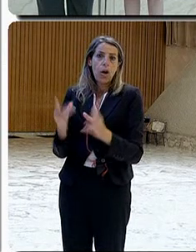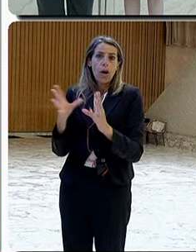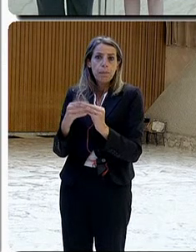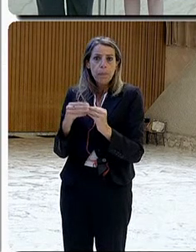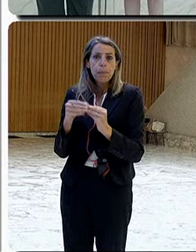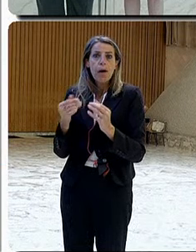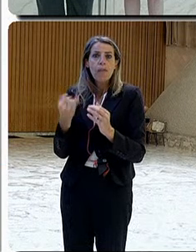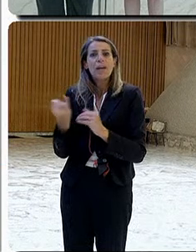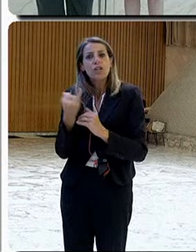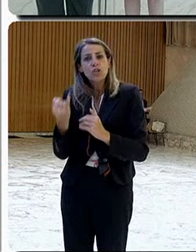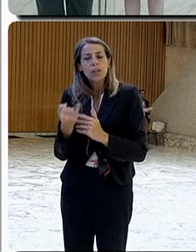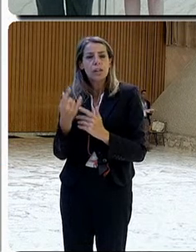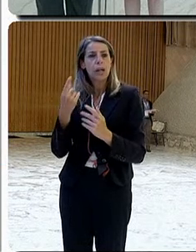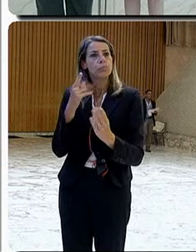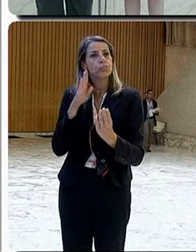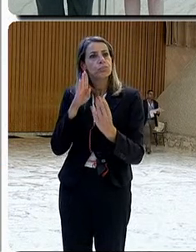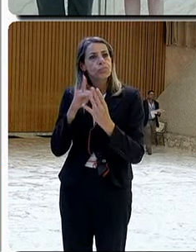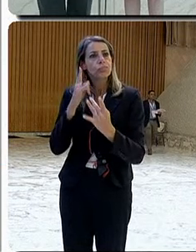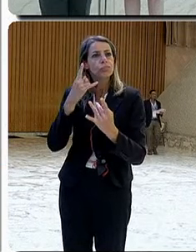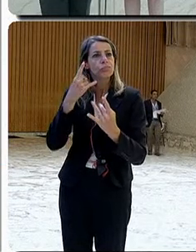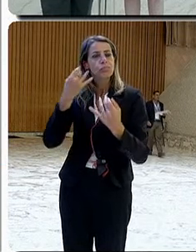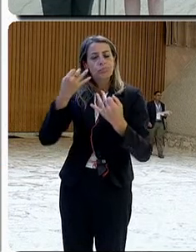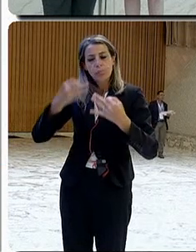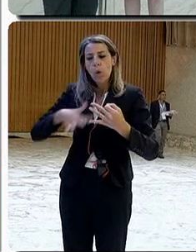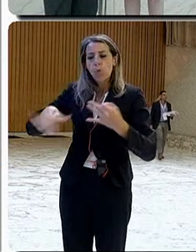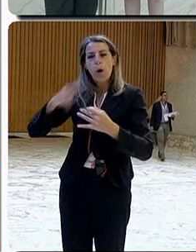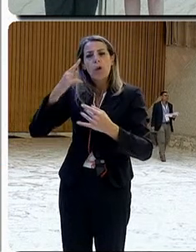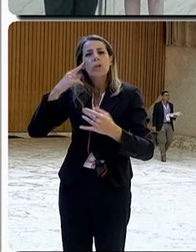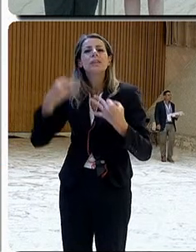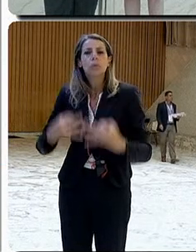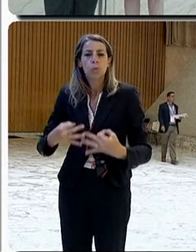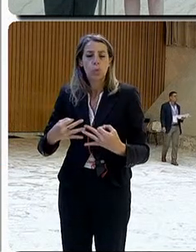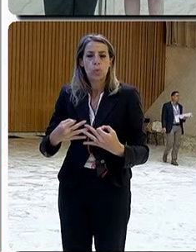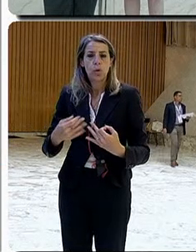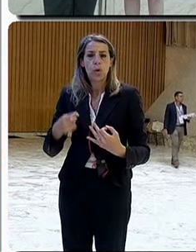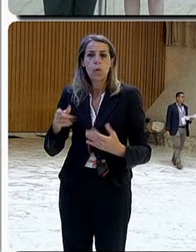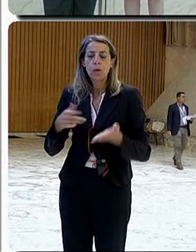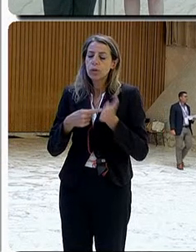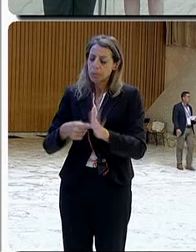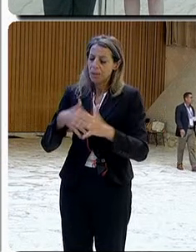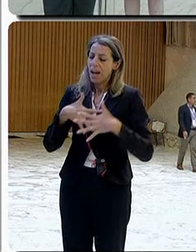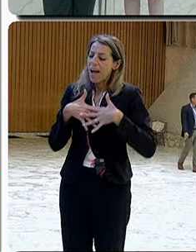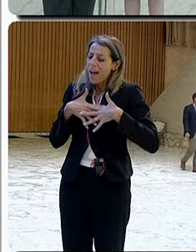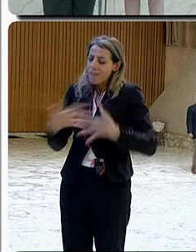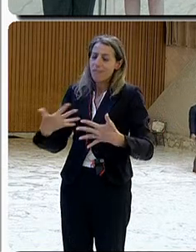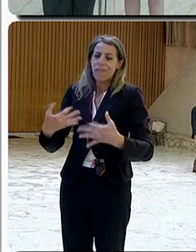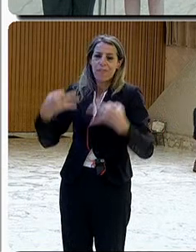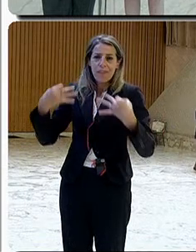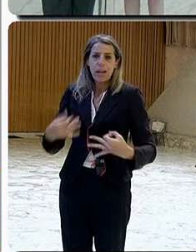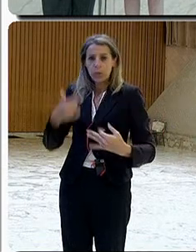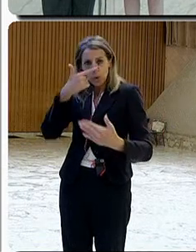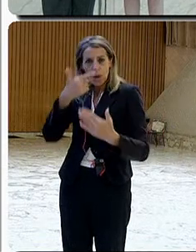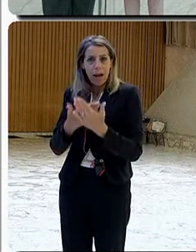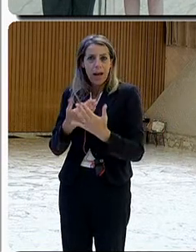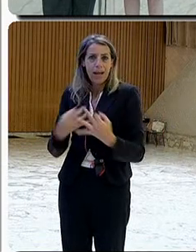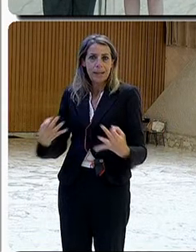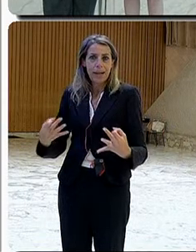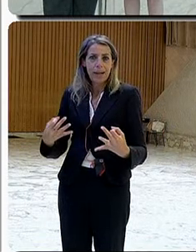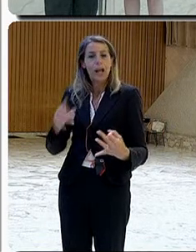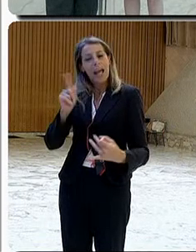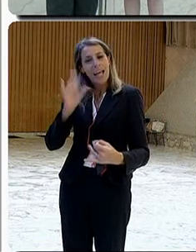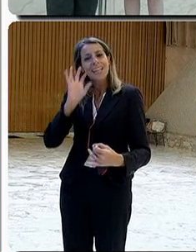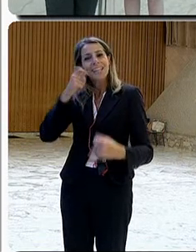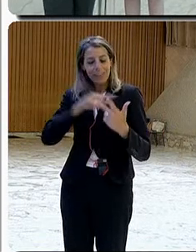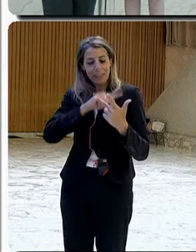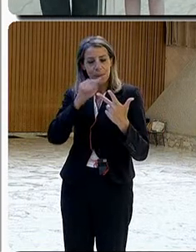psychological attachment when they demonstrate appropriate, extravagant affection and affirmation. Third,